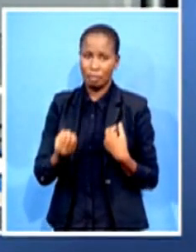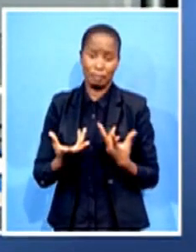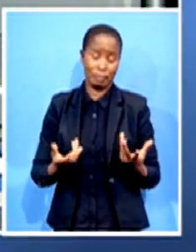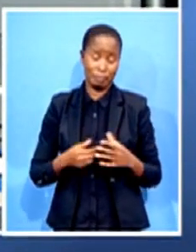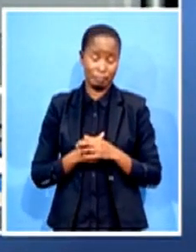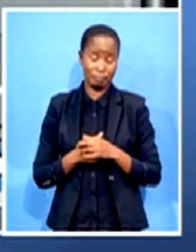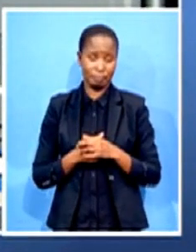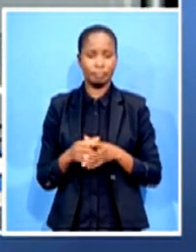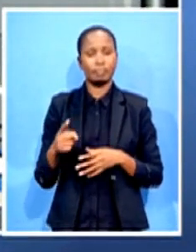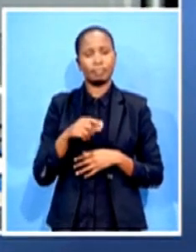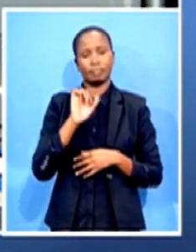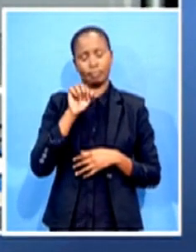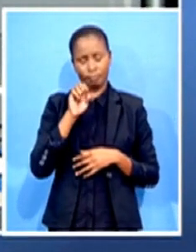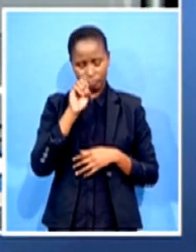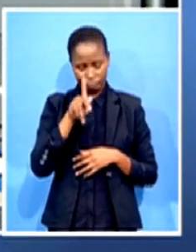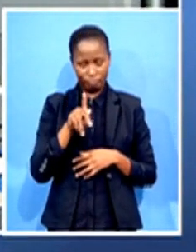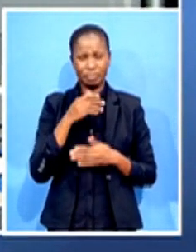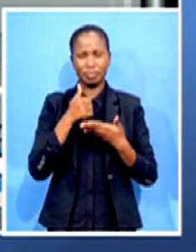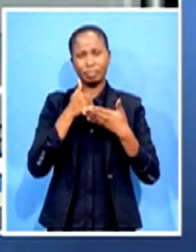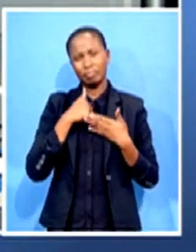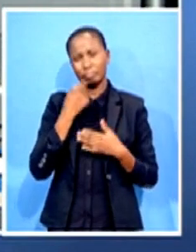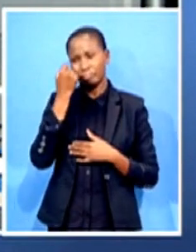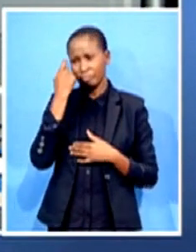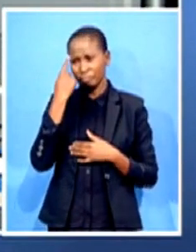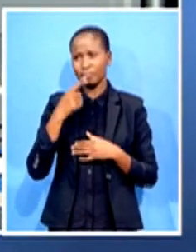some clarification with regards to this